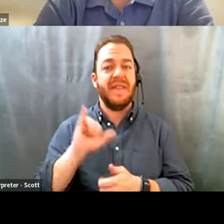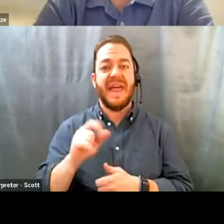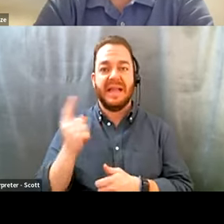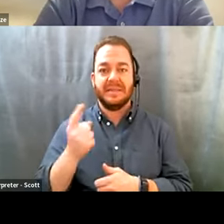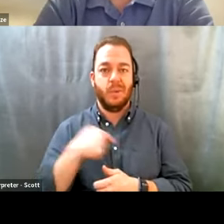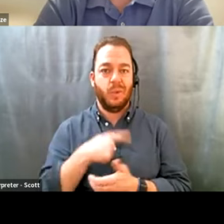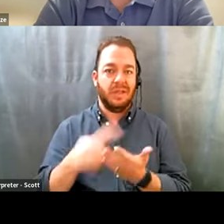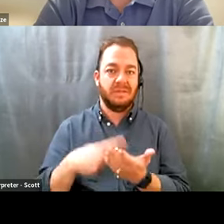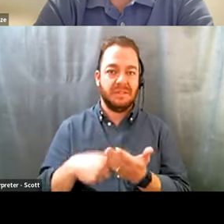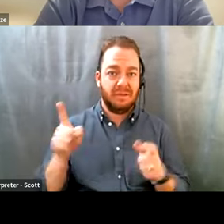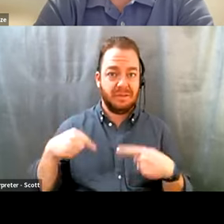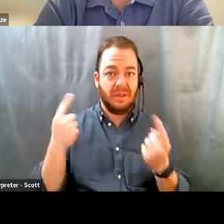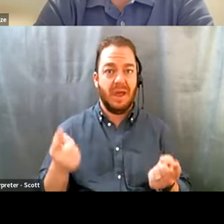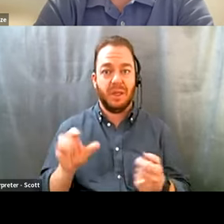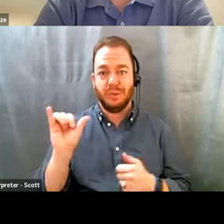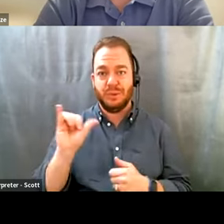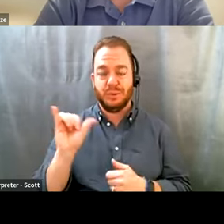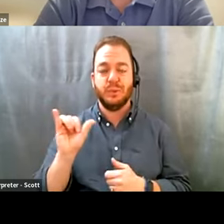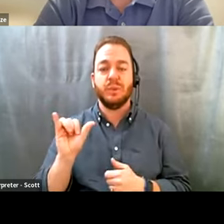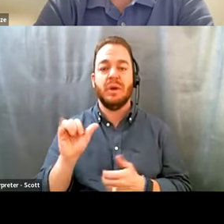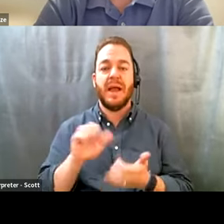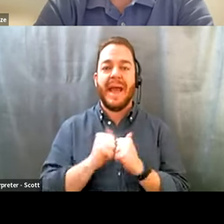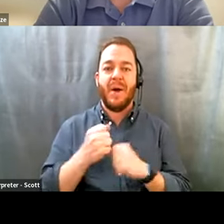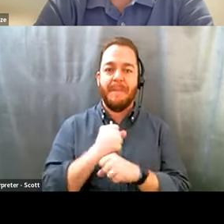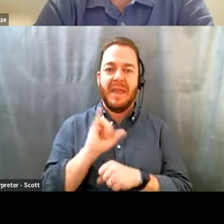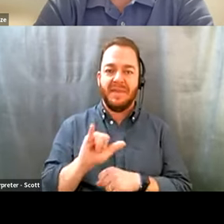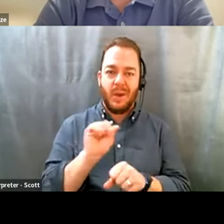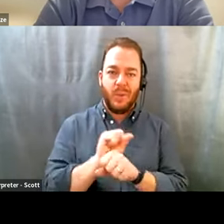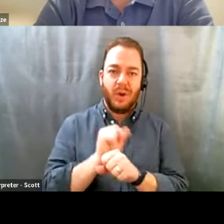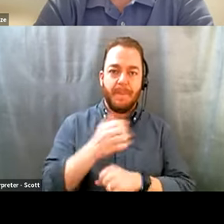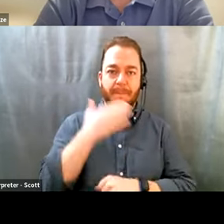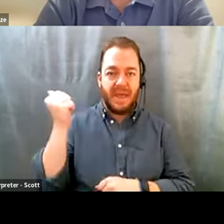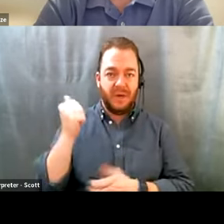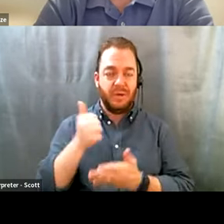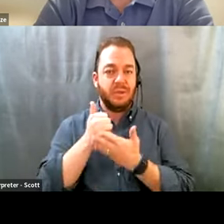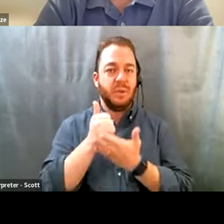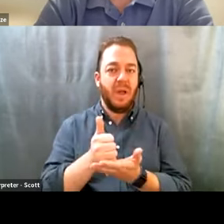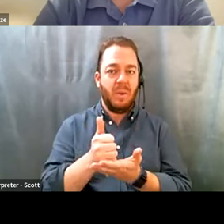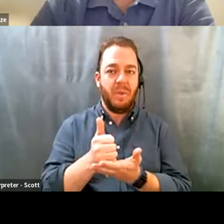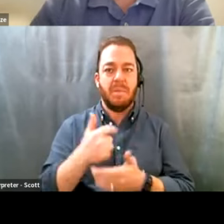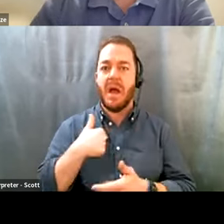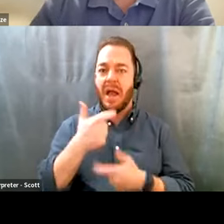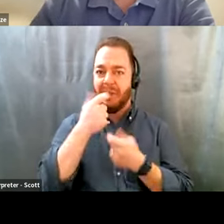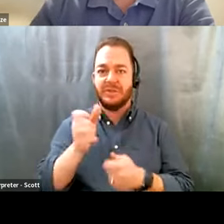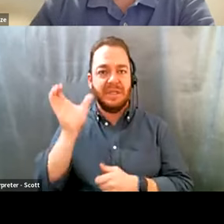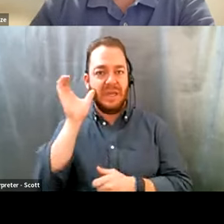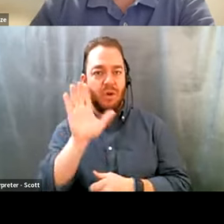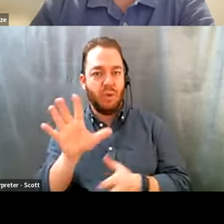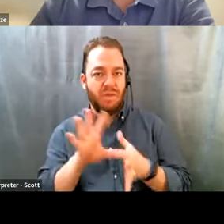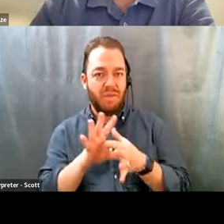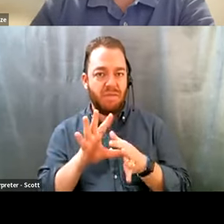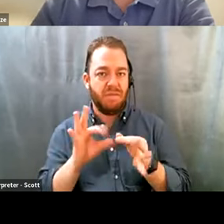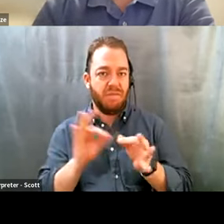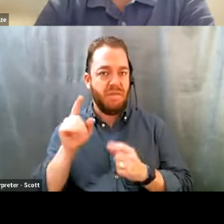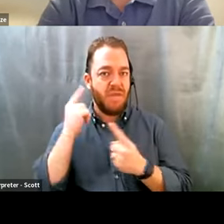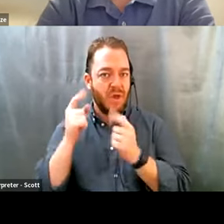talked about a lot also. How to make that work better could be helpful, but I'd be interested to hear your thoughts on where you think you're